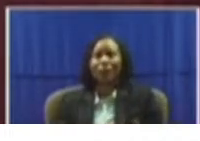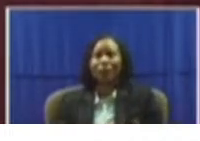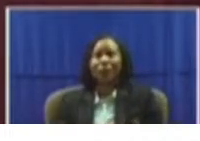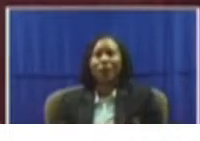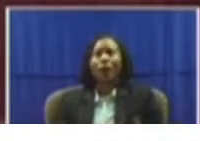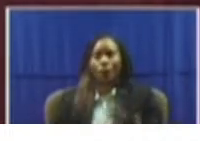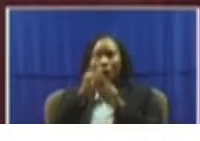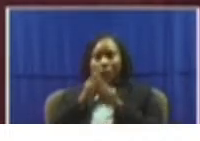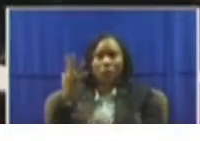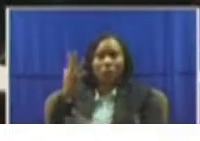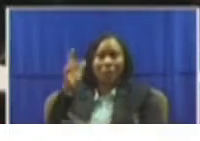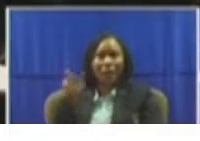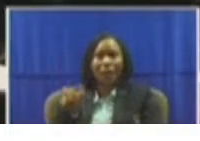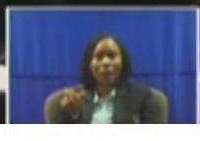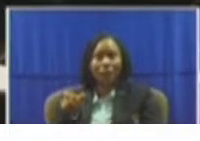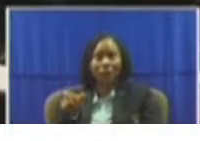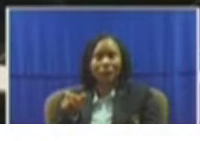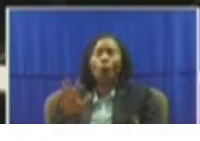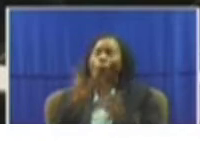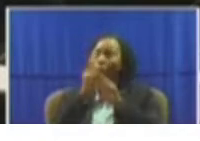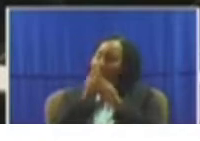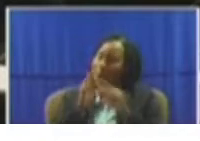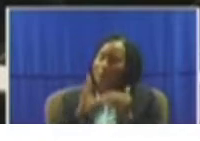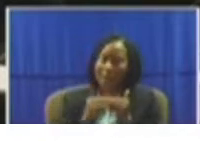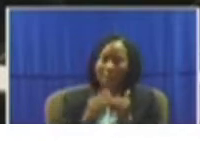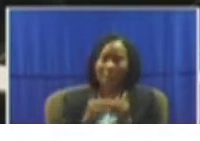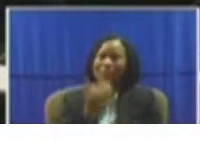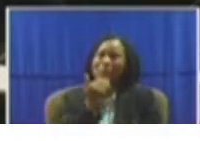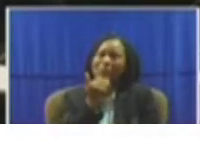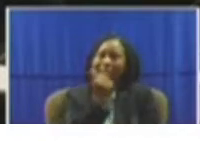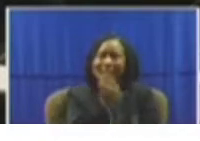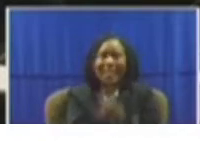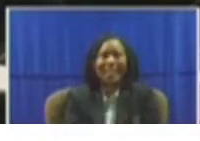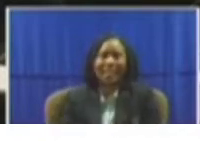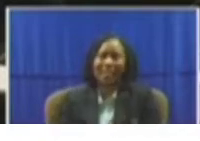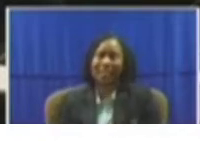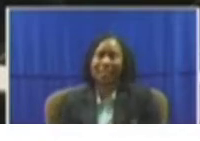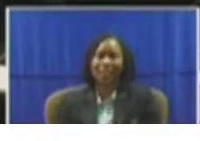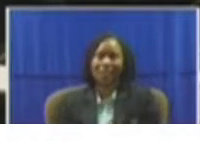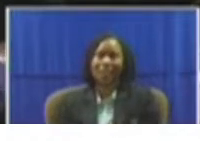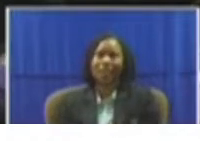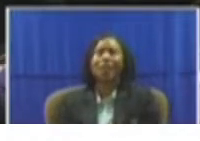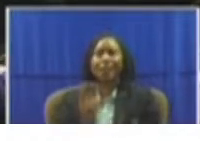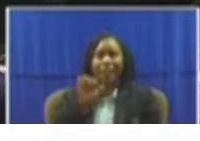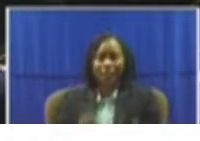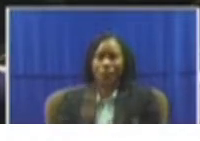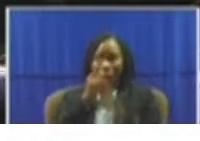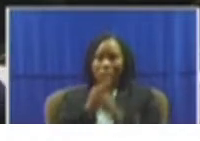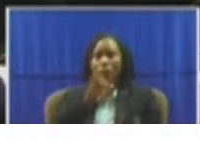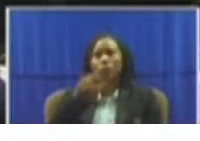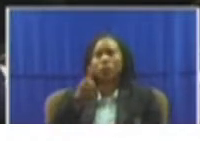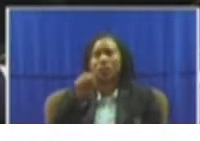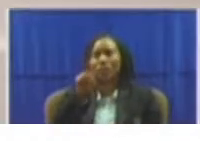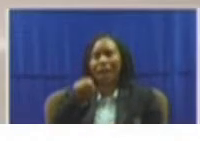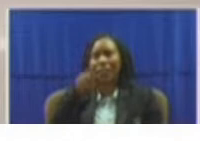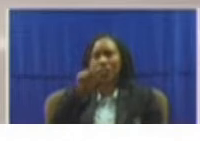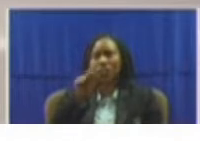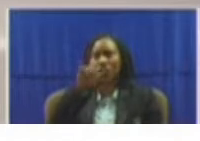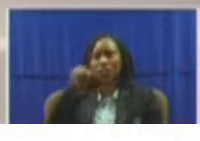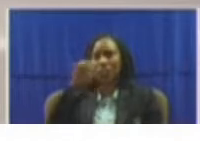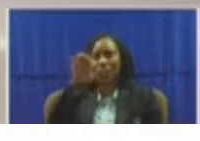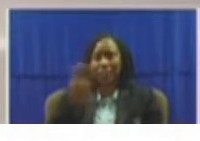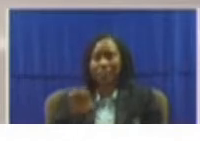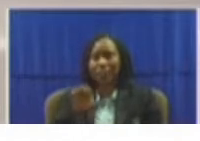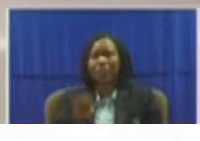Honorable Speaker. Honorable members, please. Yes, Honorable Kyangi, you have the floor. Thank you,